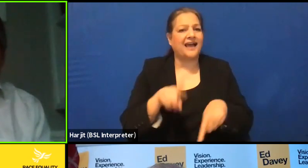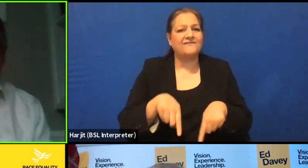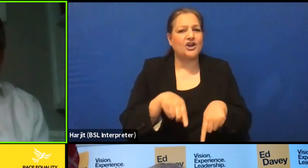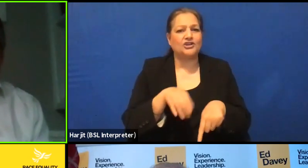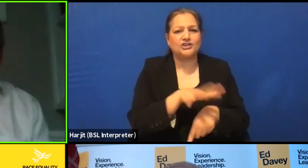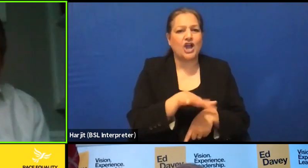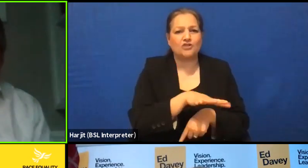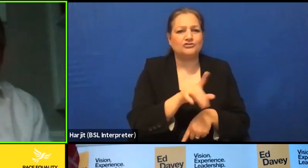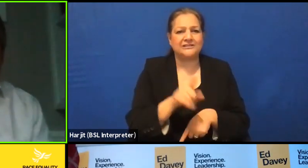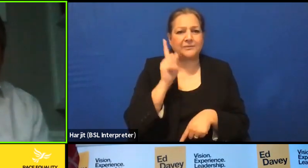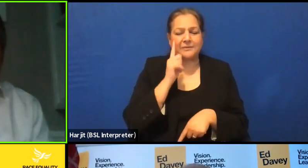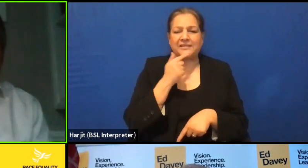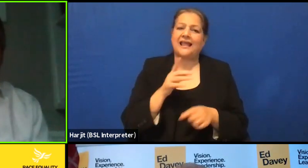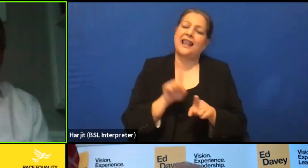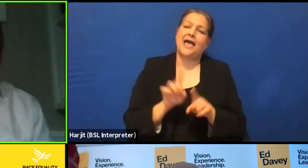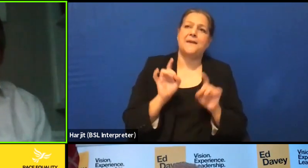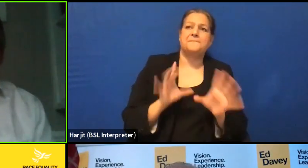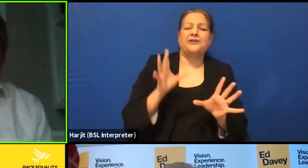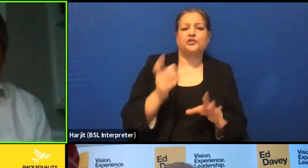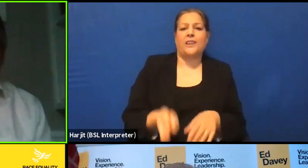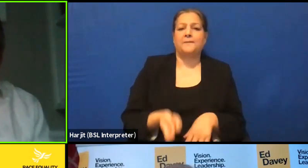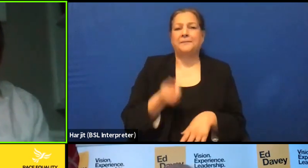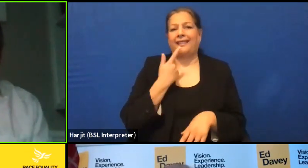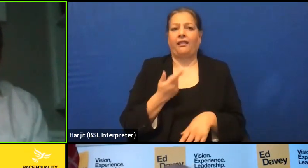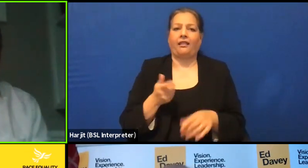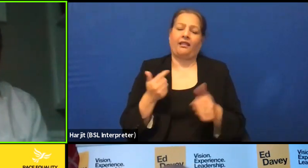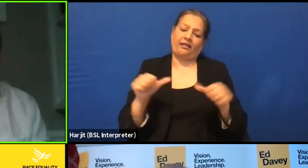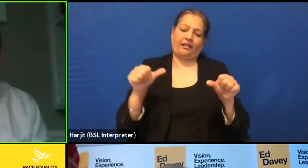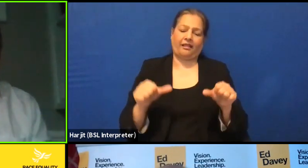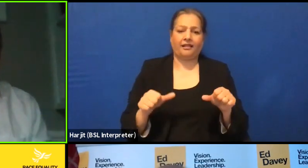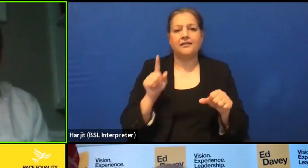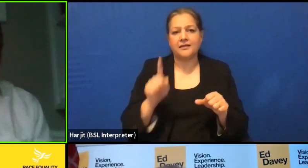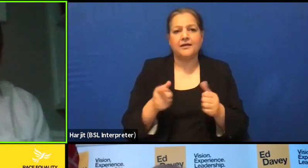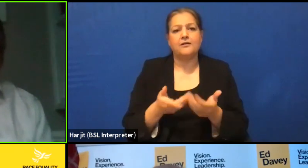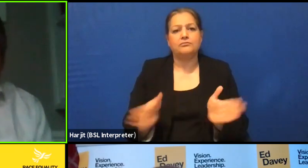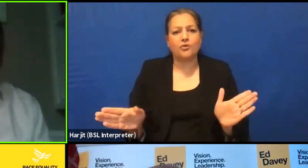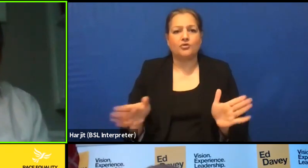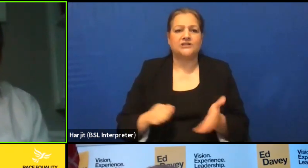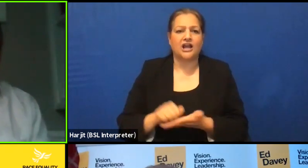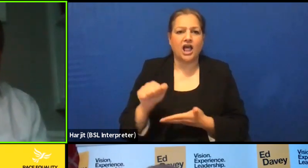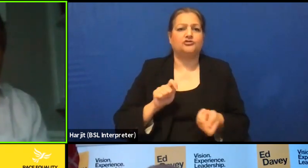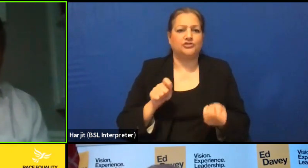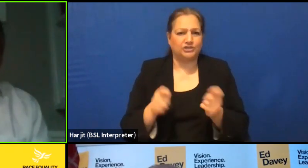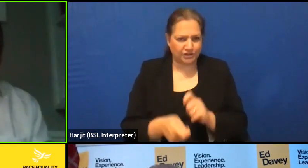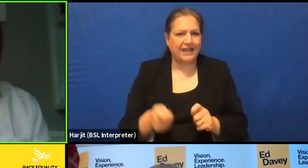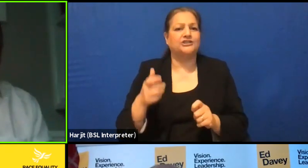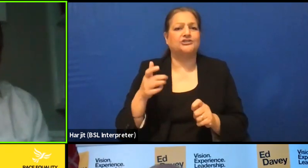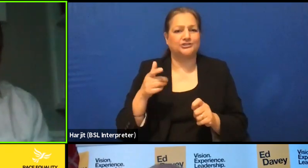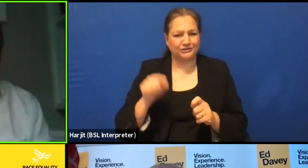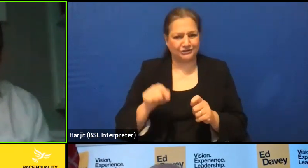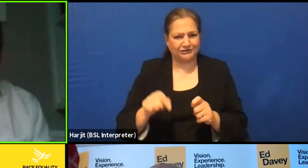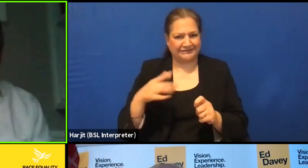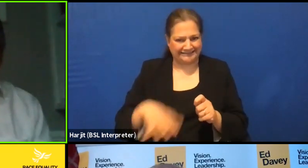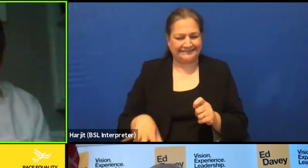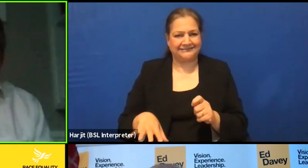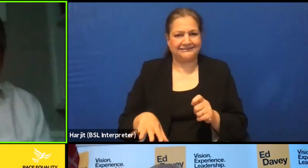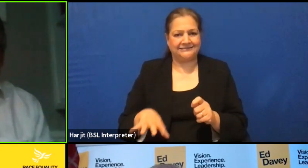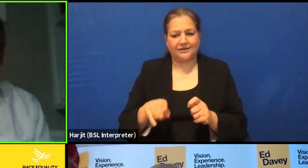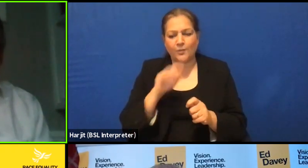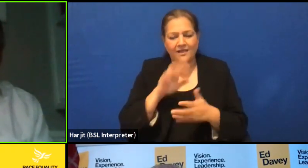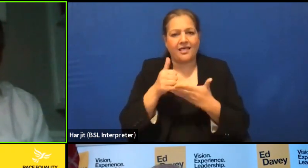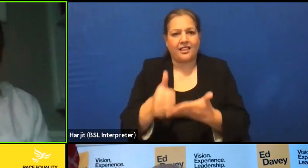magic bullet. But of course, you have an idea of a broader cultural change that comes with that that would help.